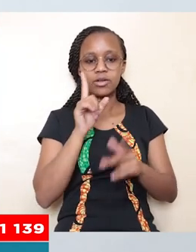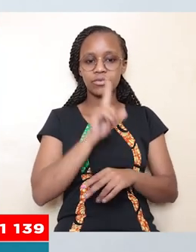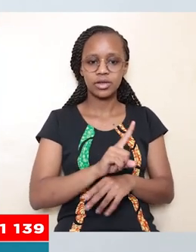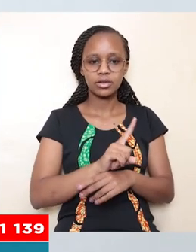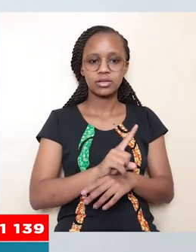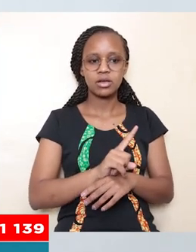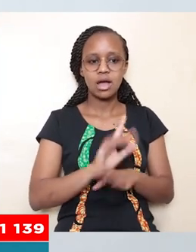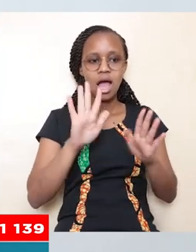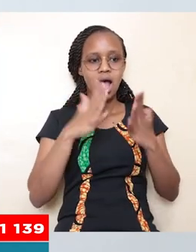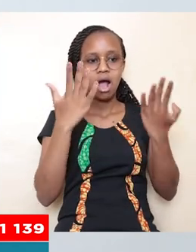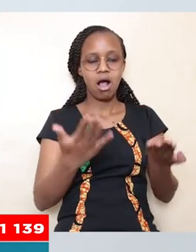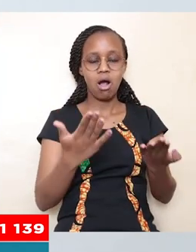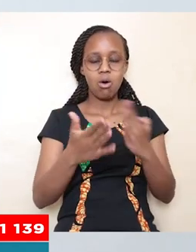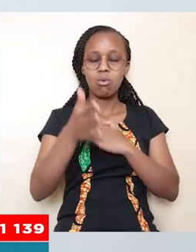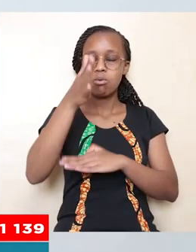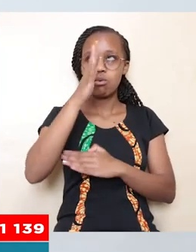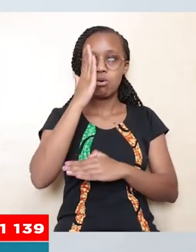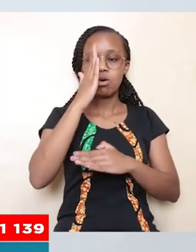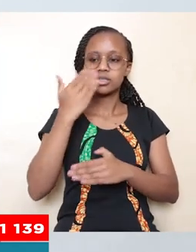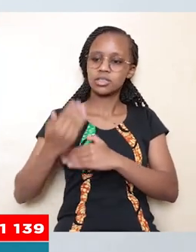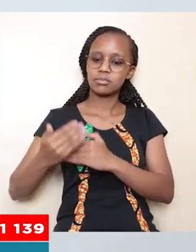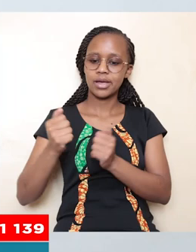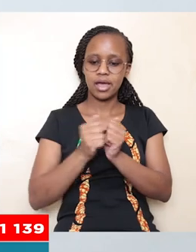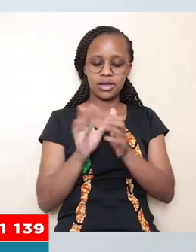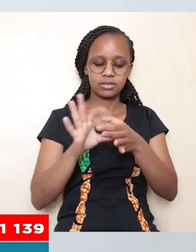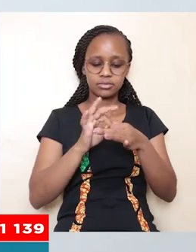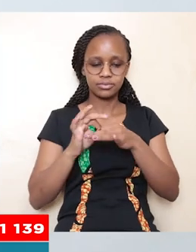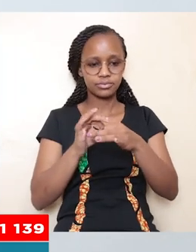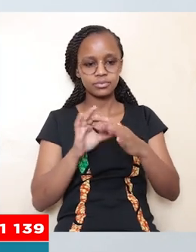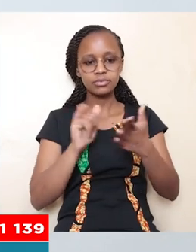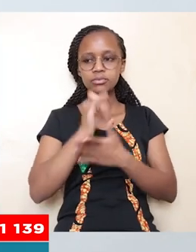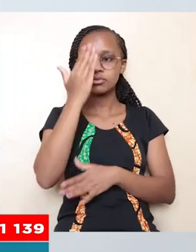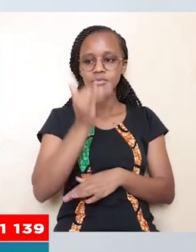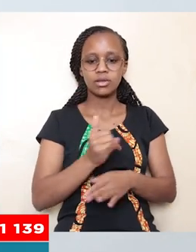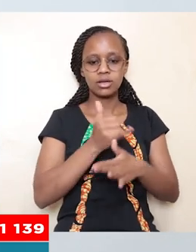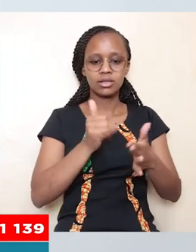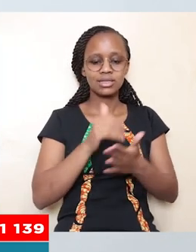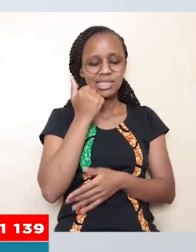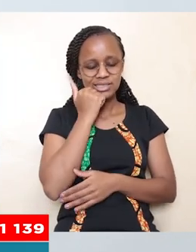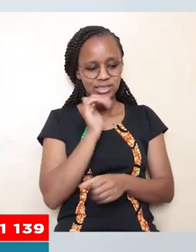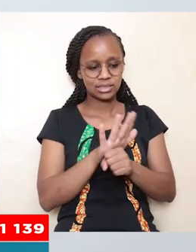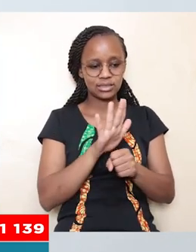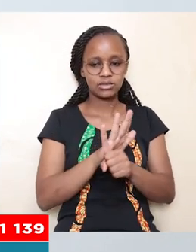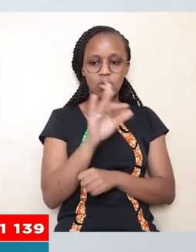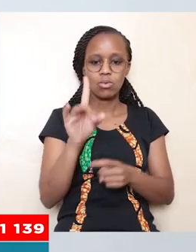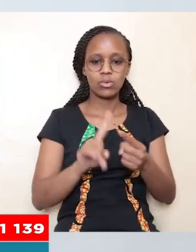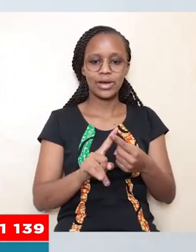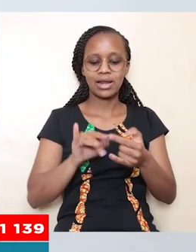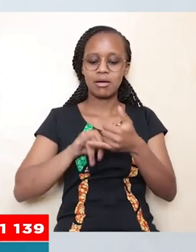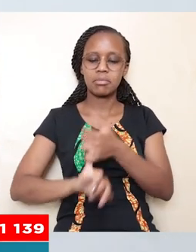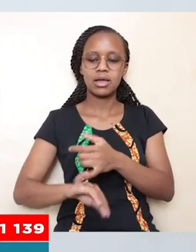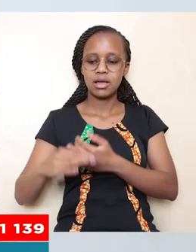the intention of God was for this partnership and companionship. And that is why it is so sad when a